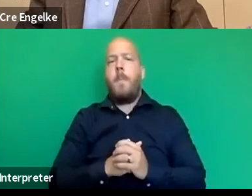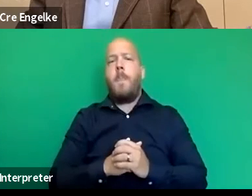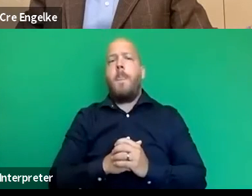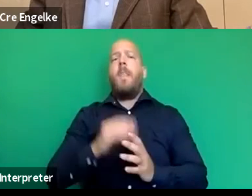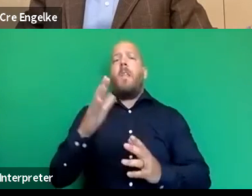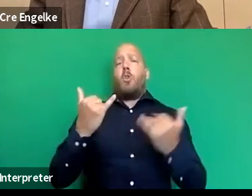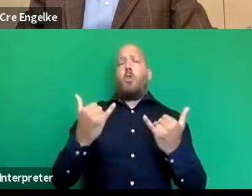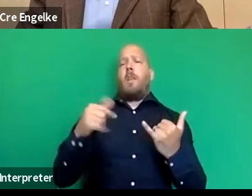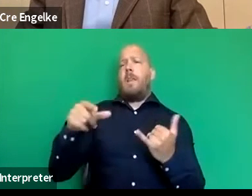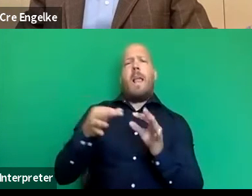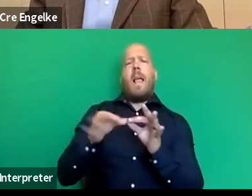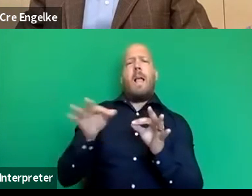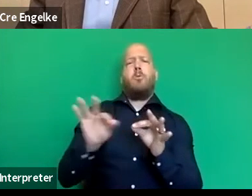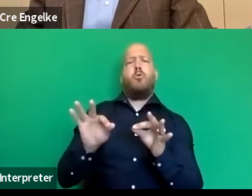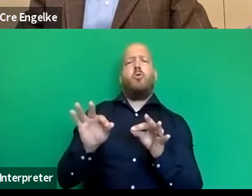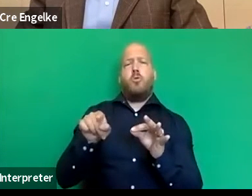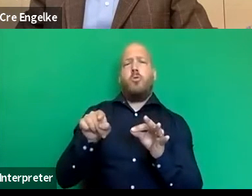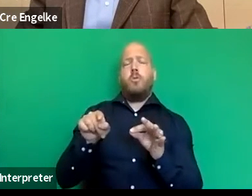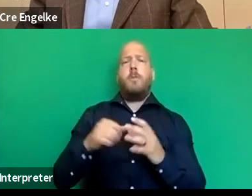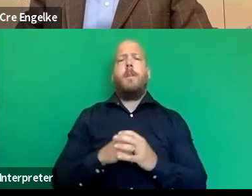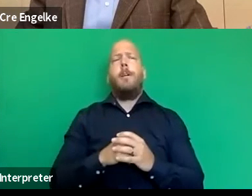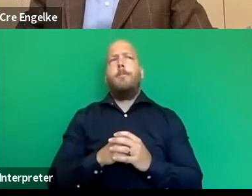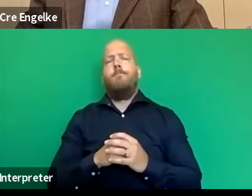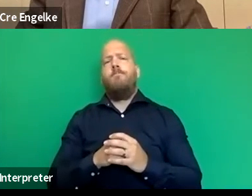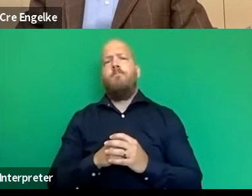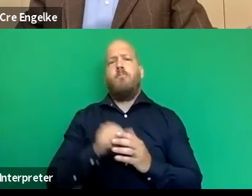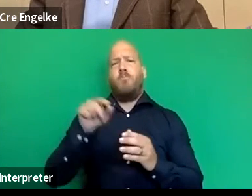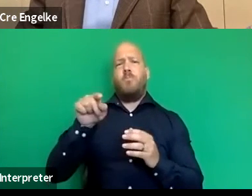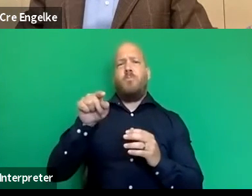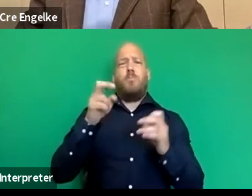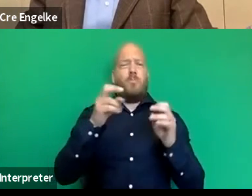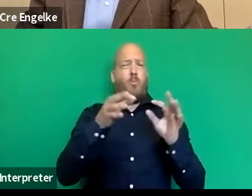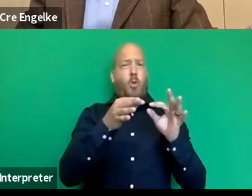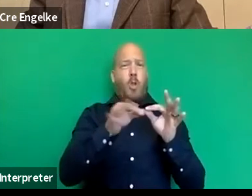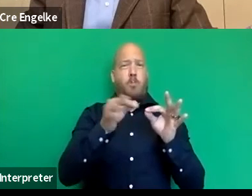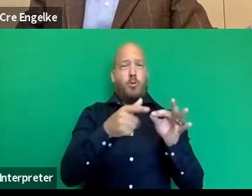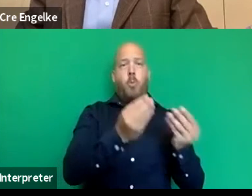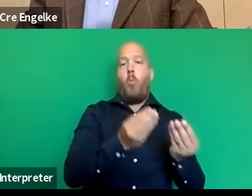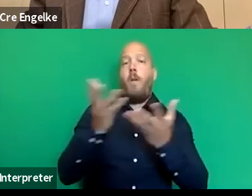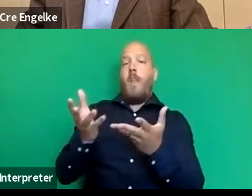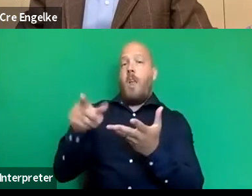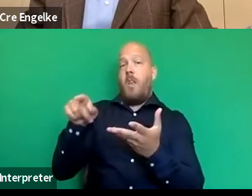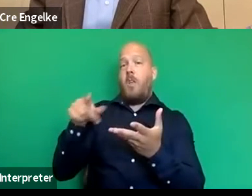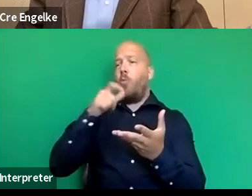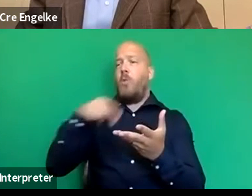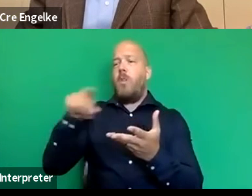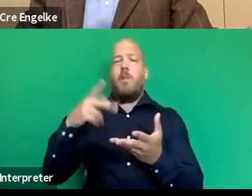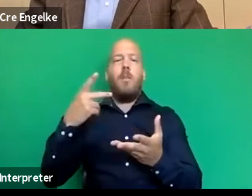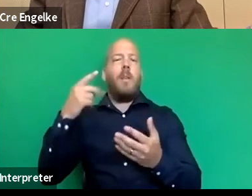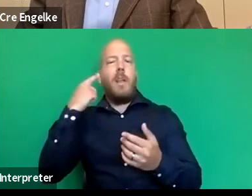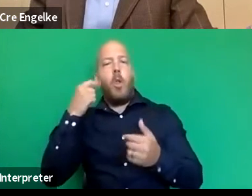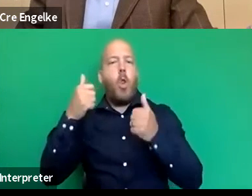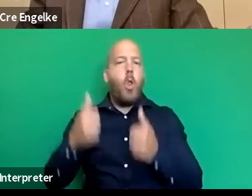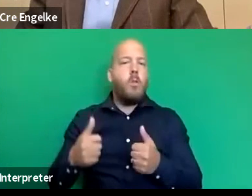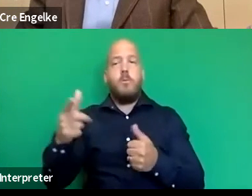provided to the person who has hearing loss who's using the service, but there may be